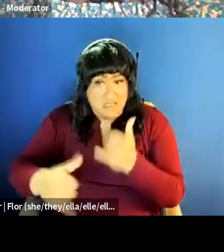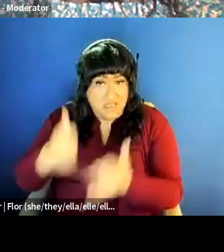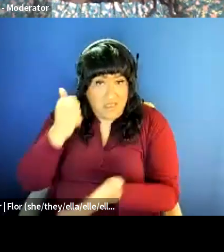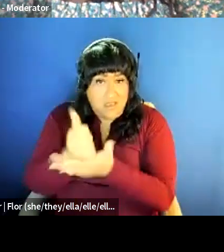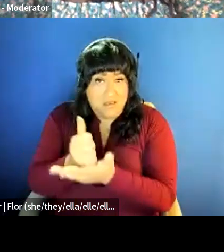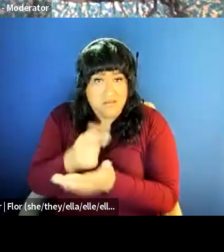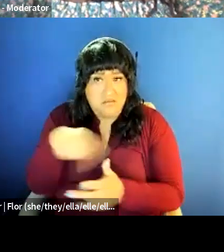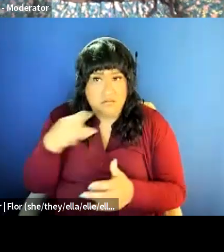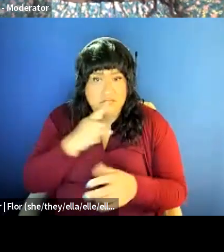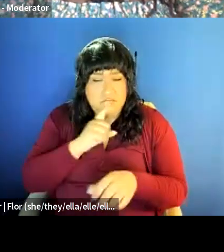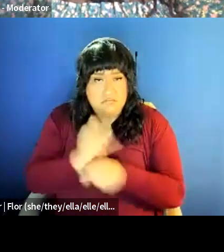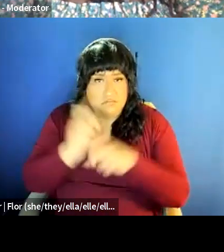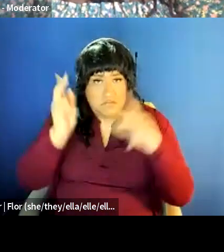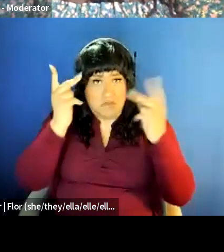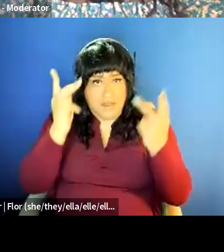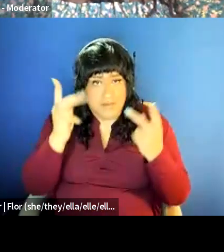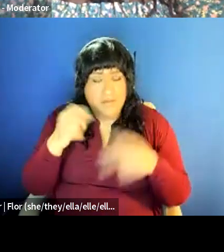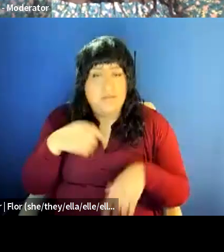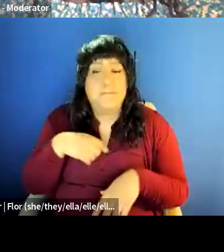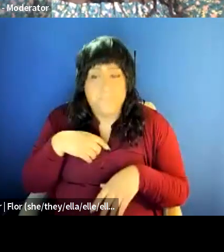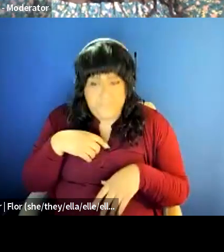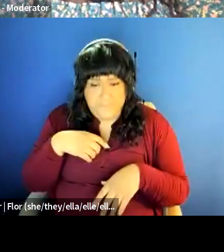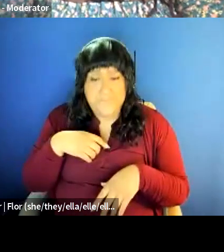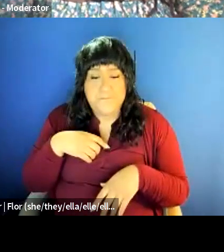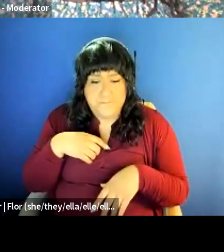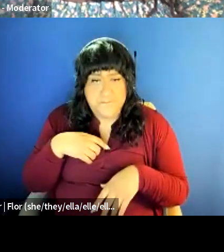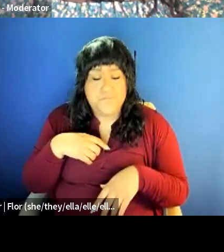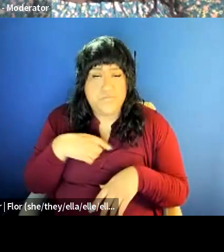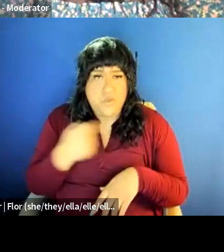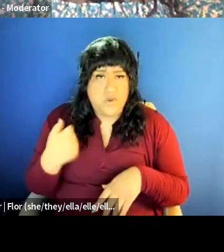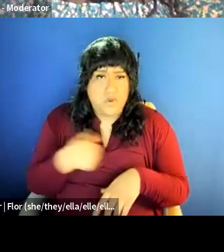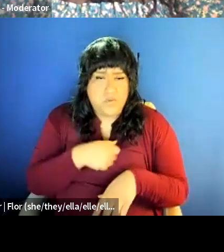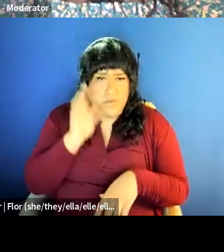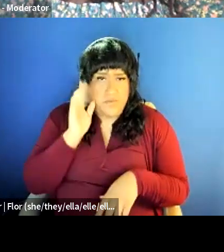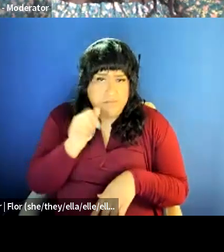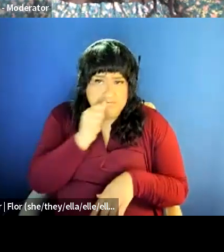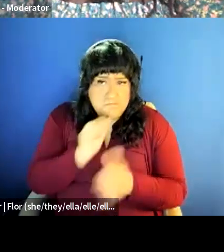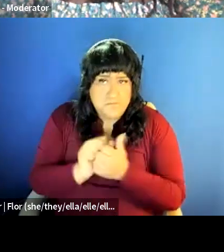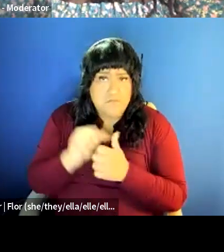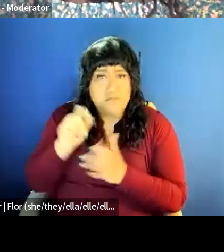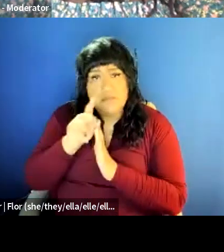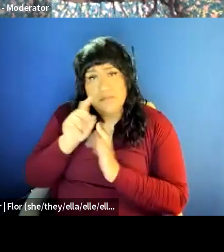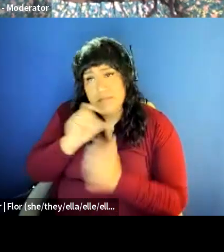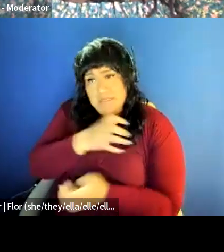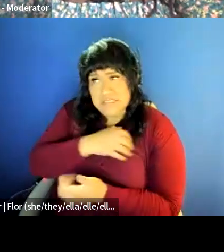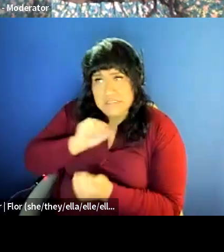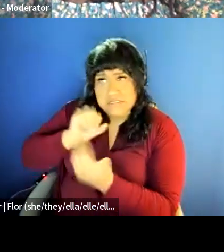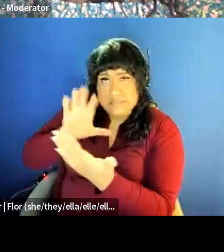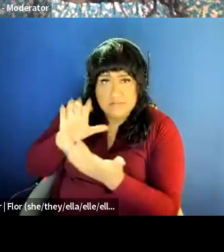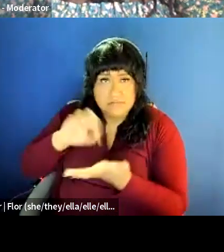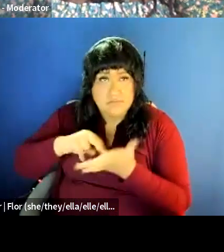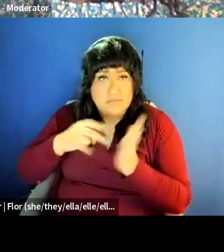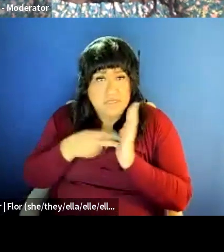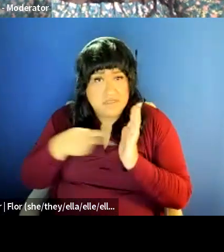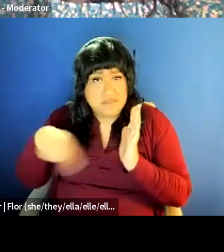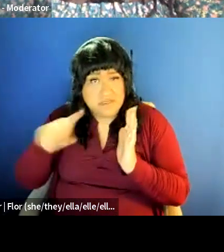some folks are just left, and we'll deal with the police, and that means that they could be harmed. Like, it means that they could be destabilized. That means